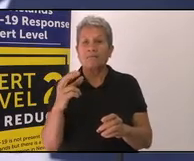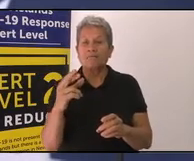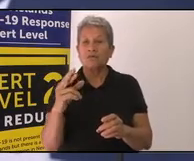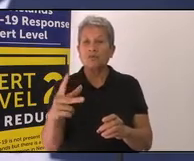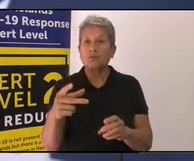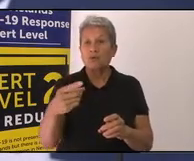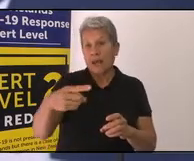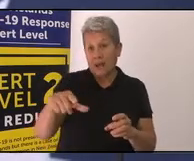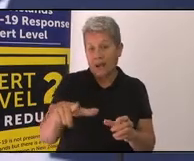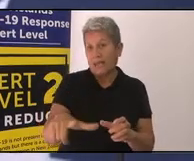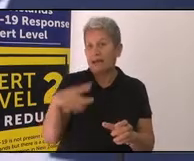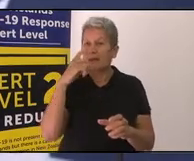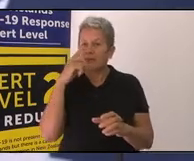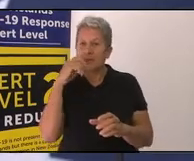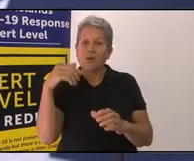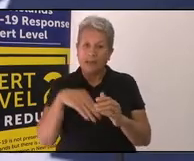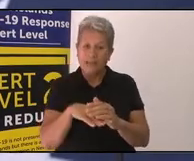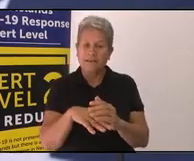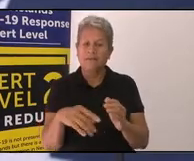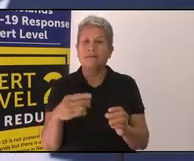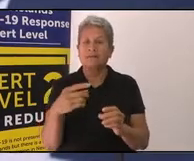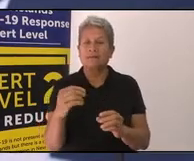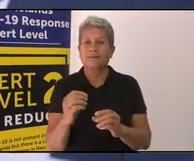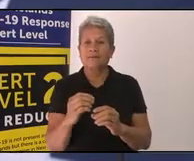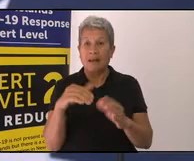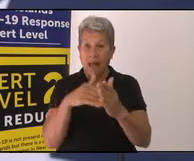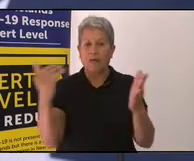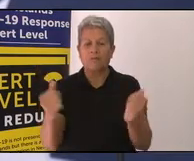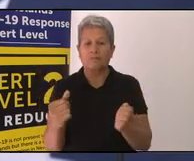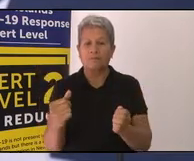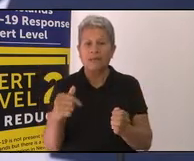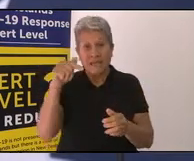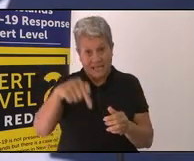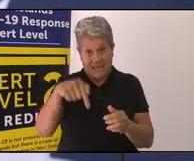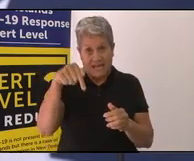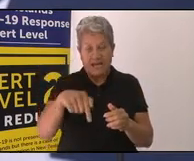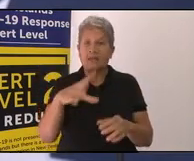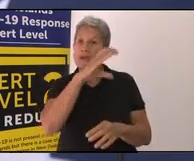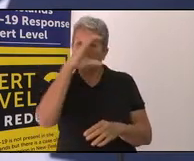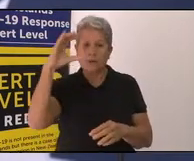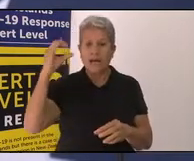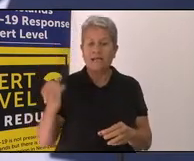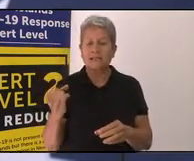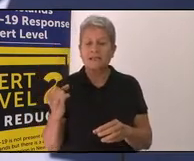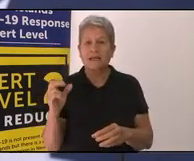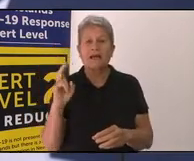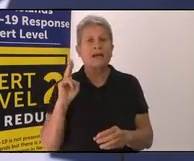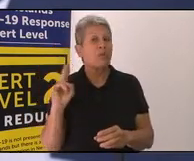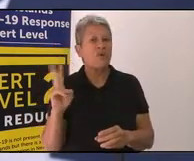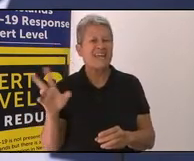vaccination. Here in our country, we're one of the few countries in the world that has managed to keep COVID